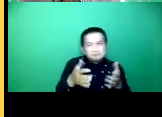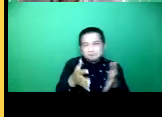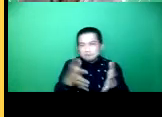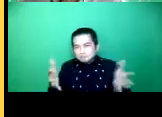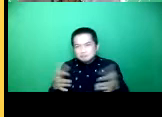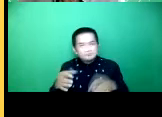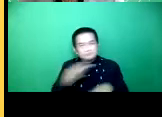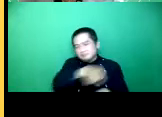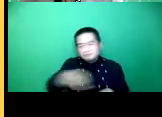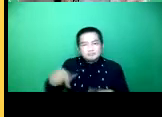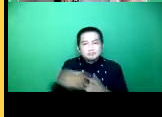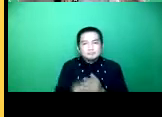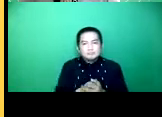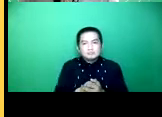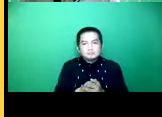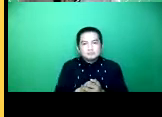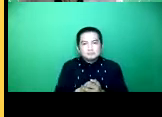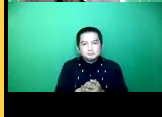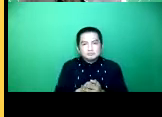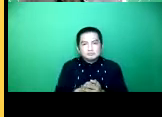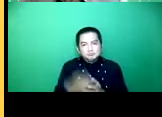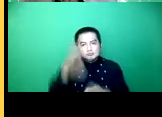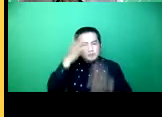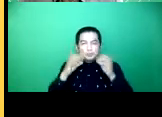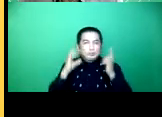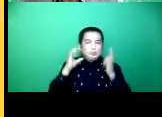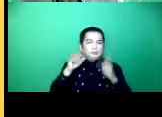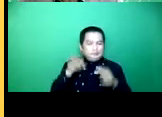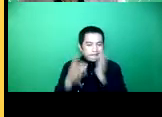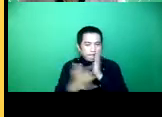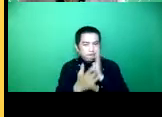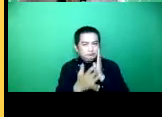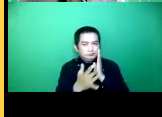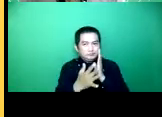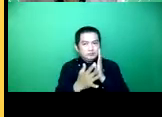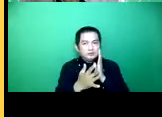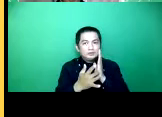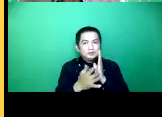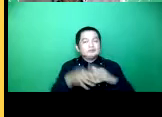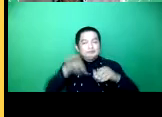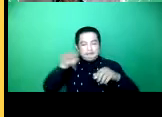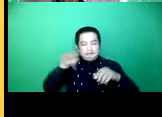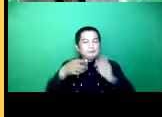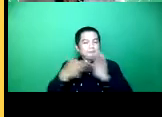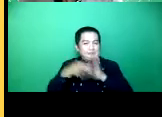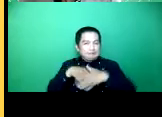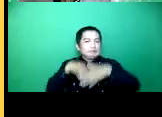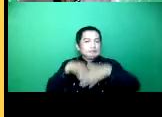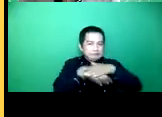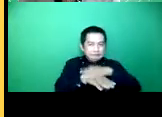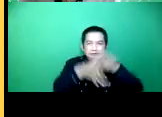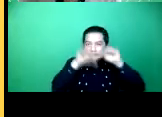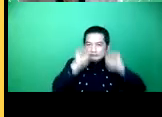site you use? So one thing that's kind of cool is that digital also means accessible. Many of